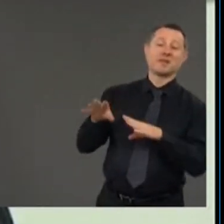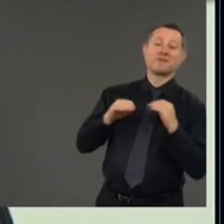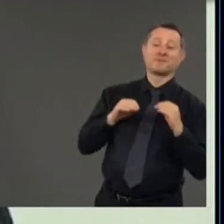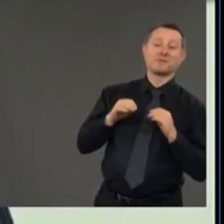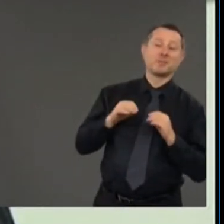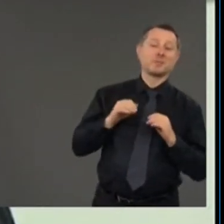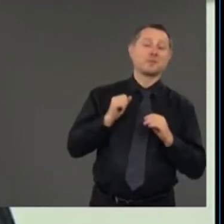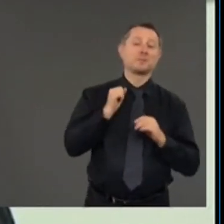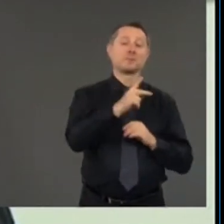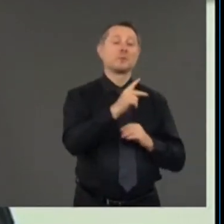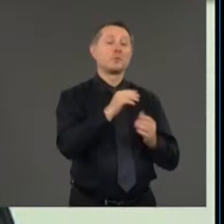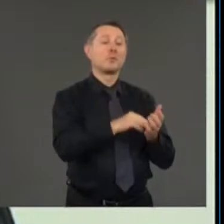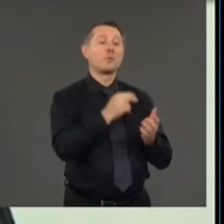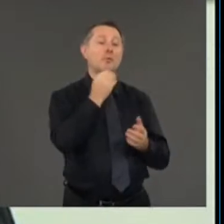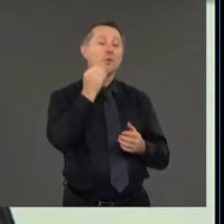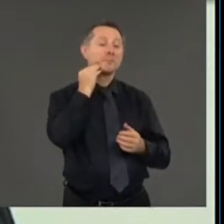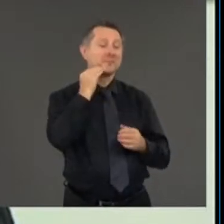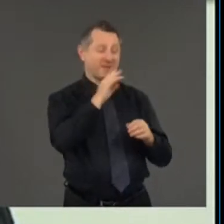nursing homes.